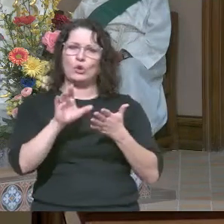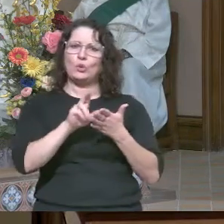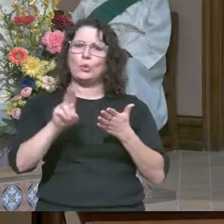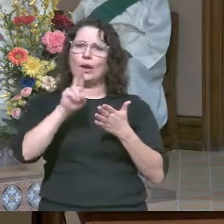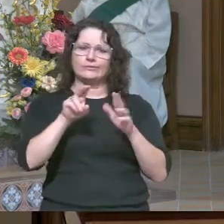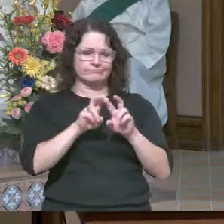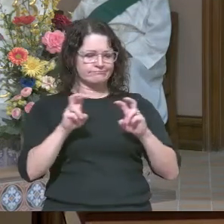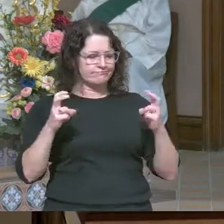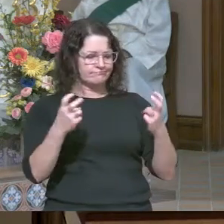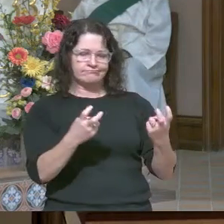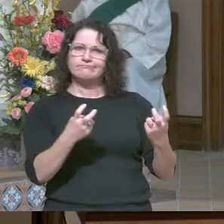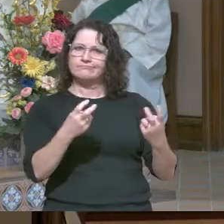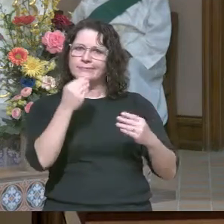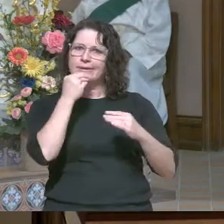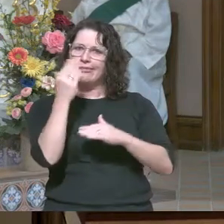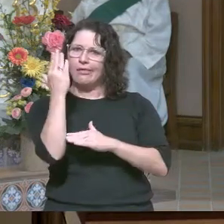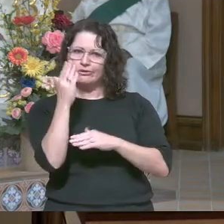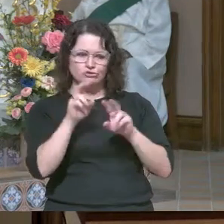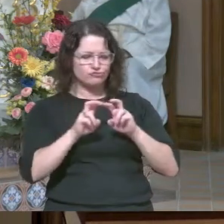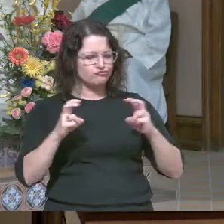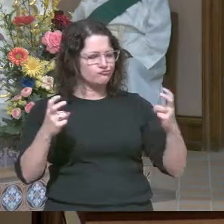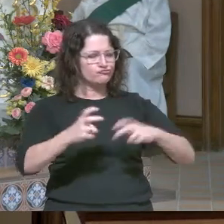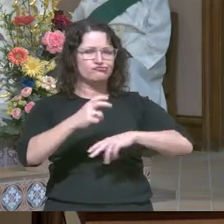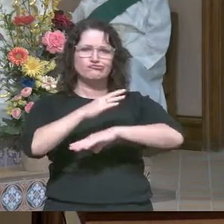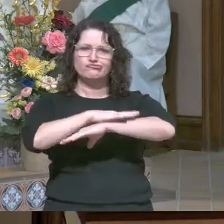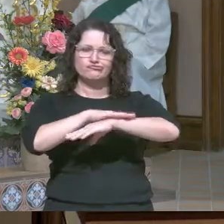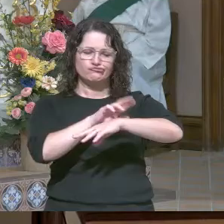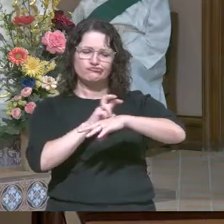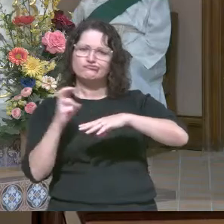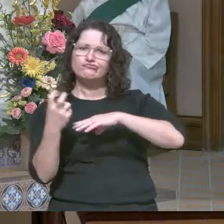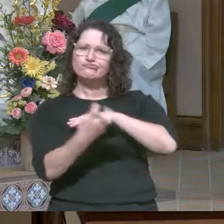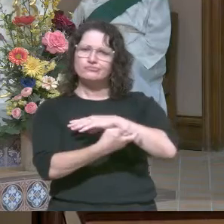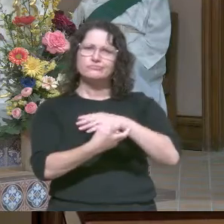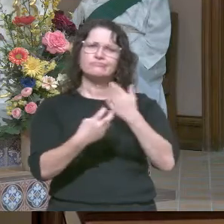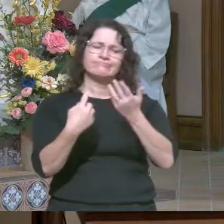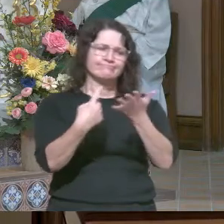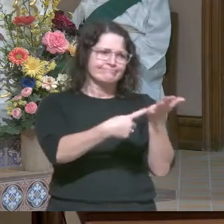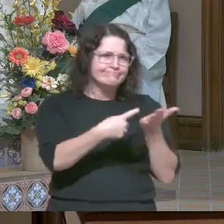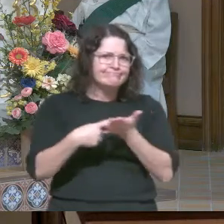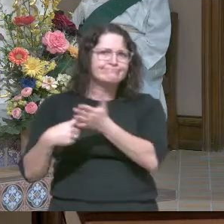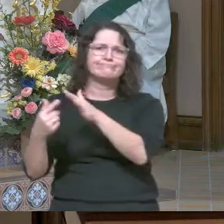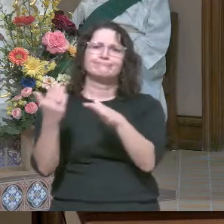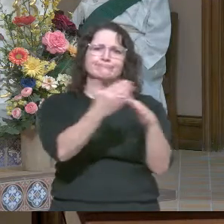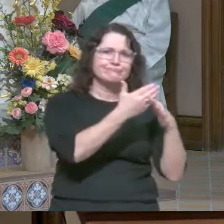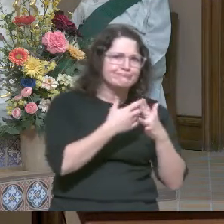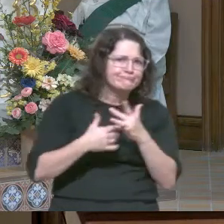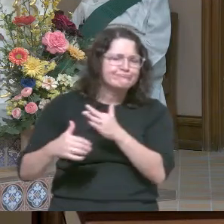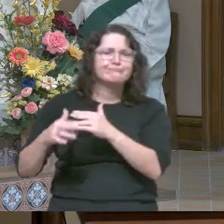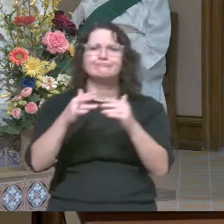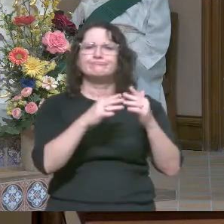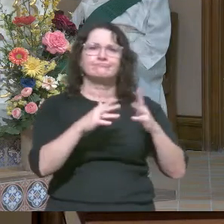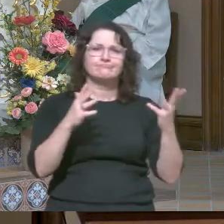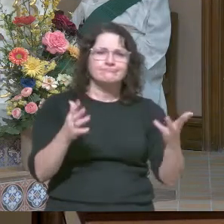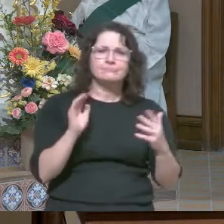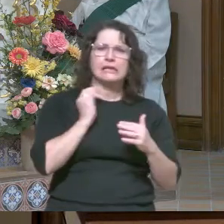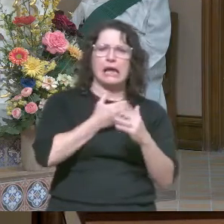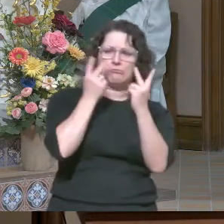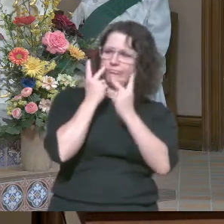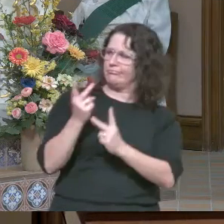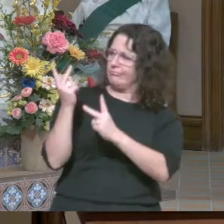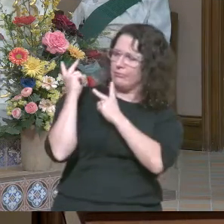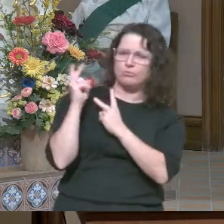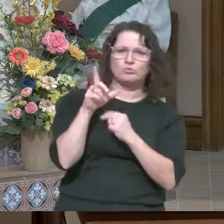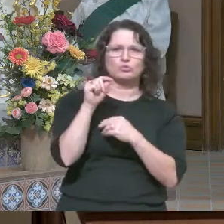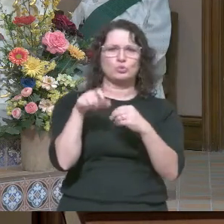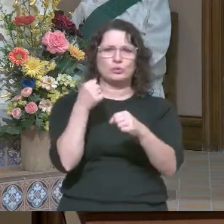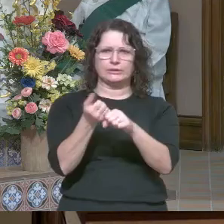were sitting around the lunch table and recalling where we were 20 years ago yesterday.